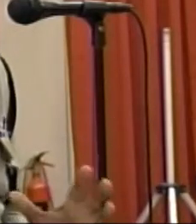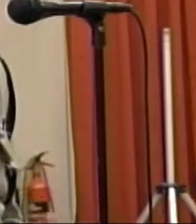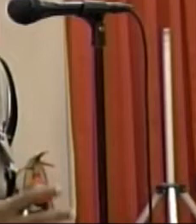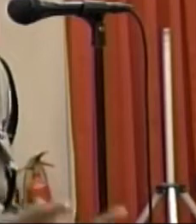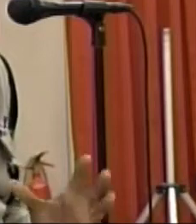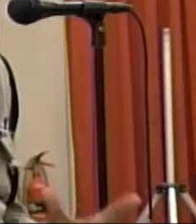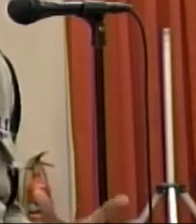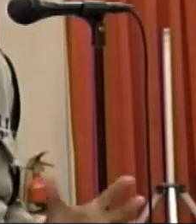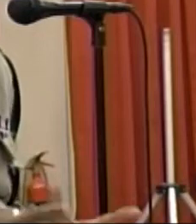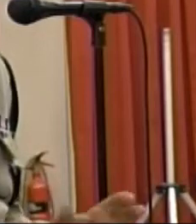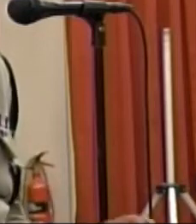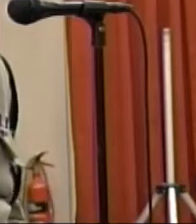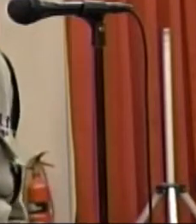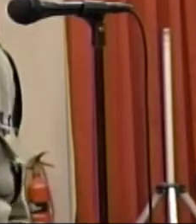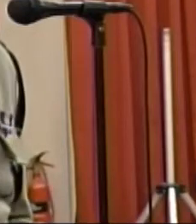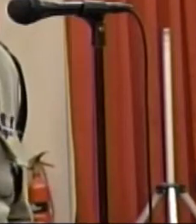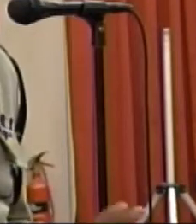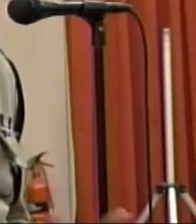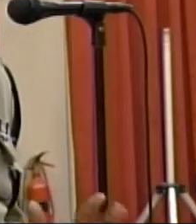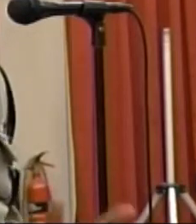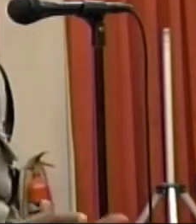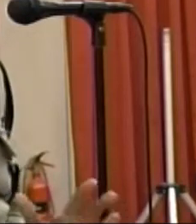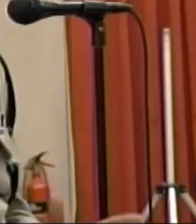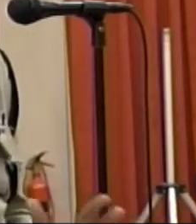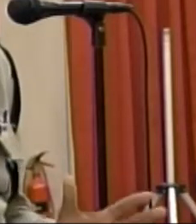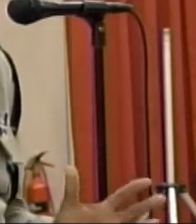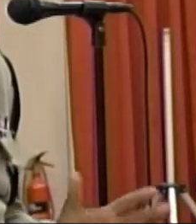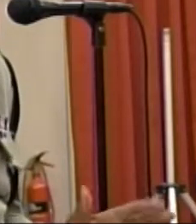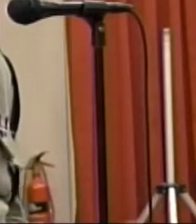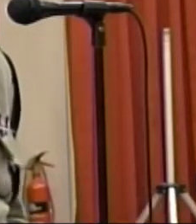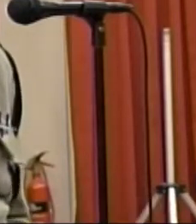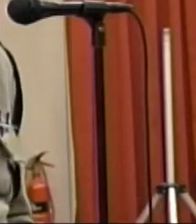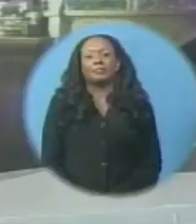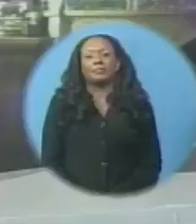have a choice as to what you would want or how you would eat.